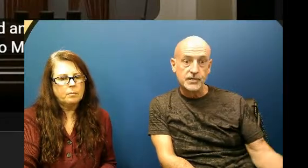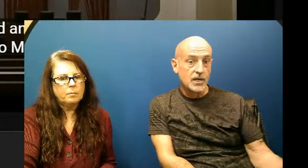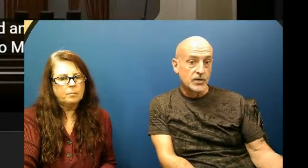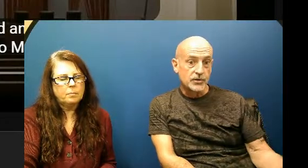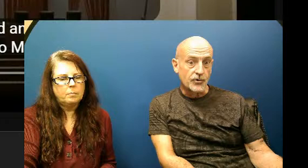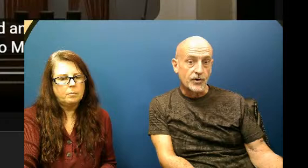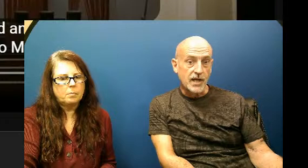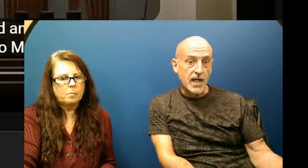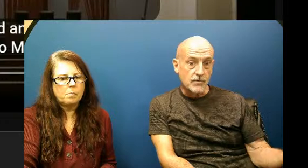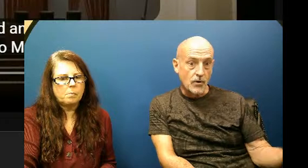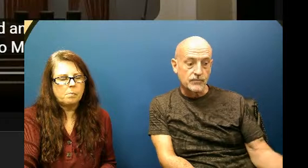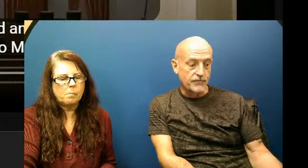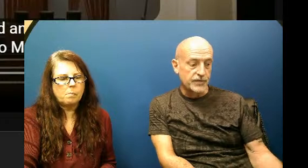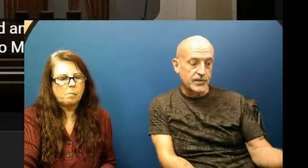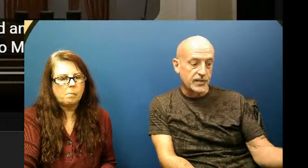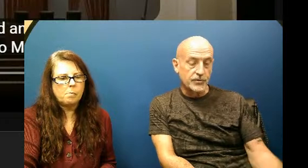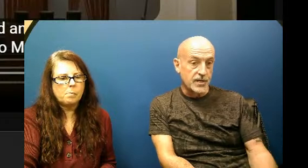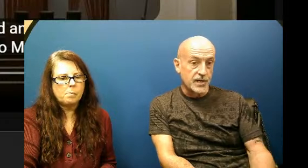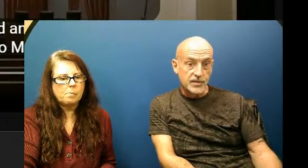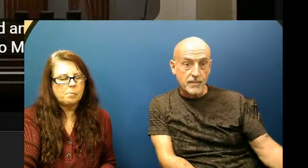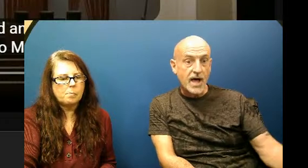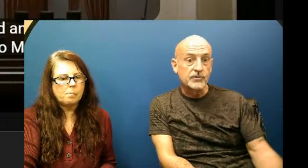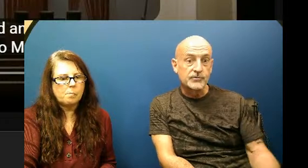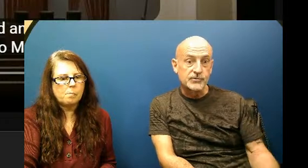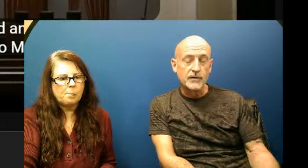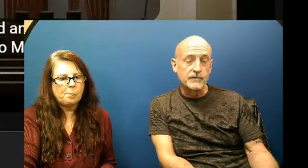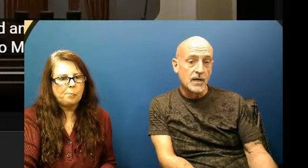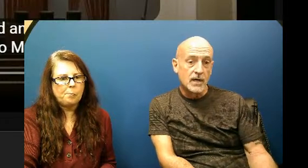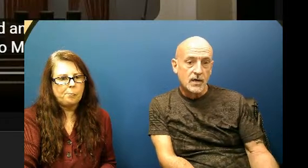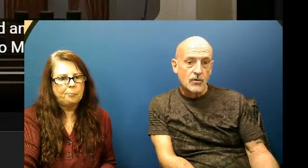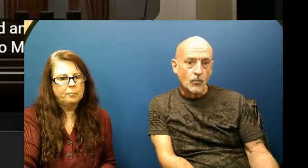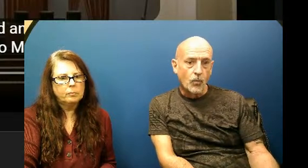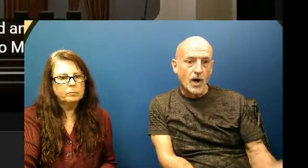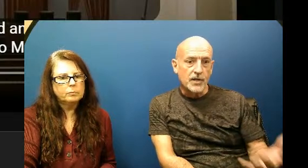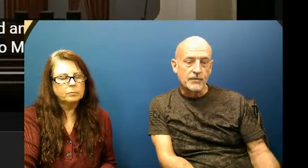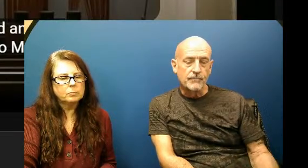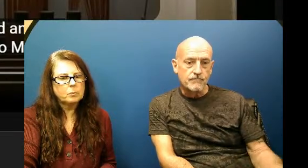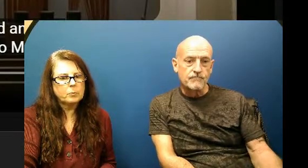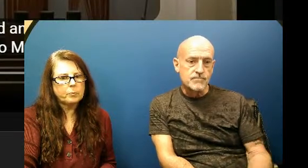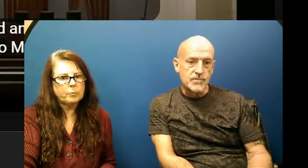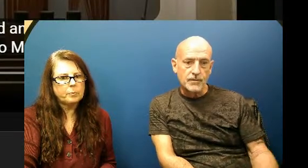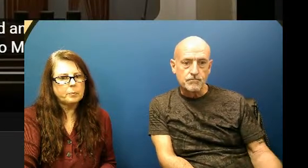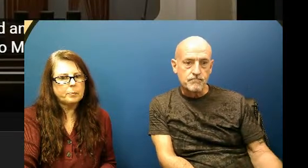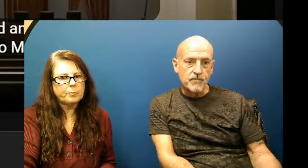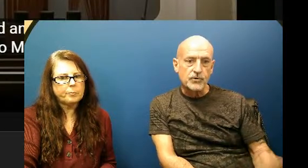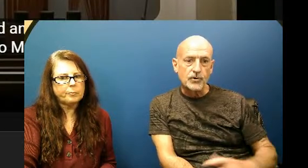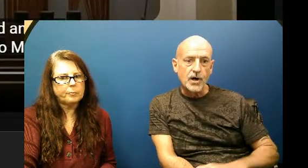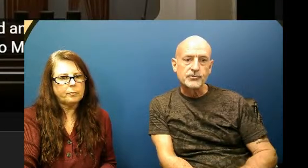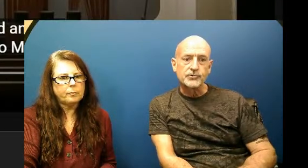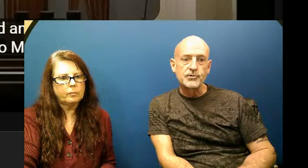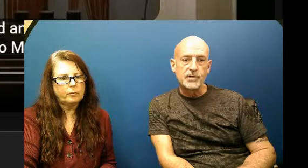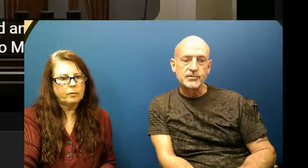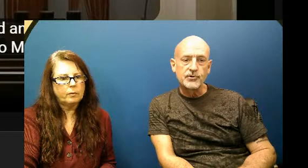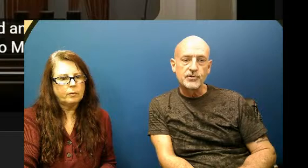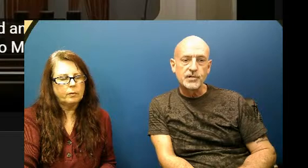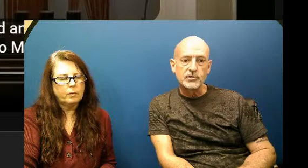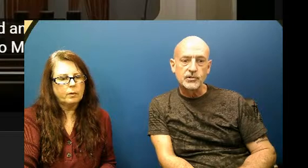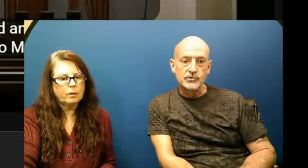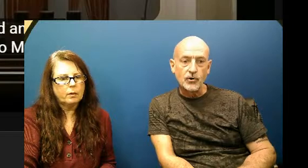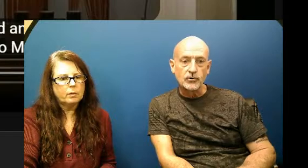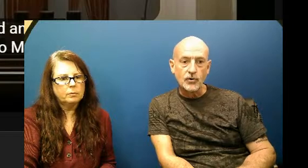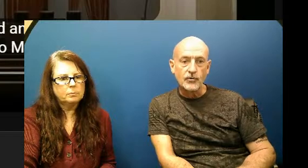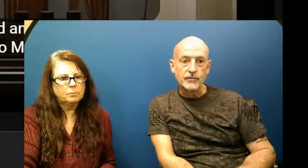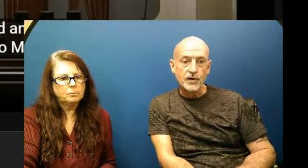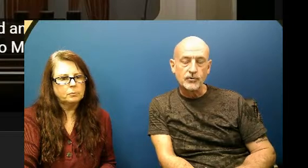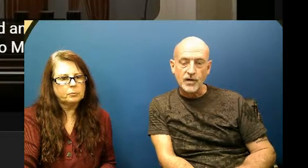which is you're physically within the bounds of what the federal Constitution has jurisdiction